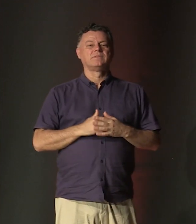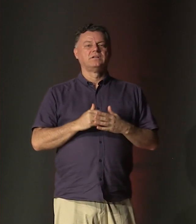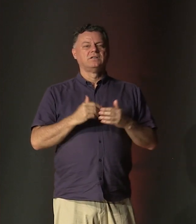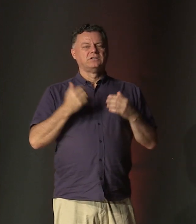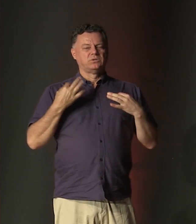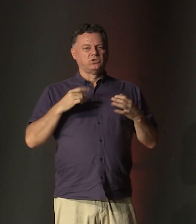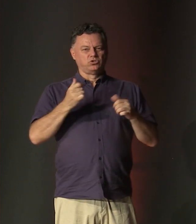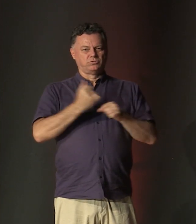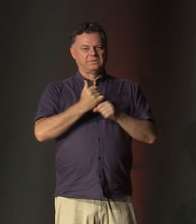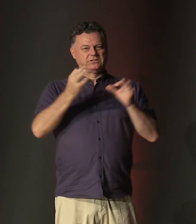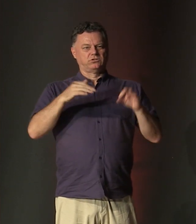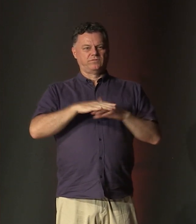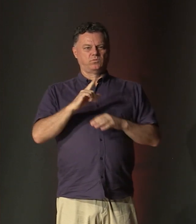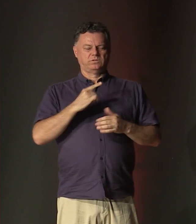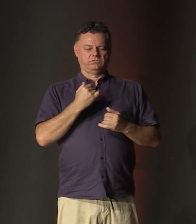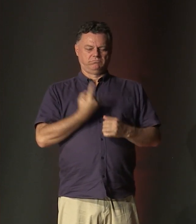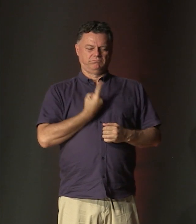intensely personal to you.